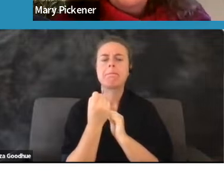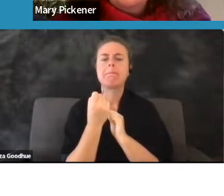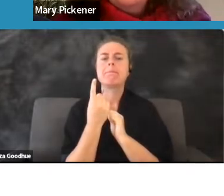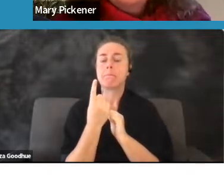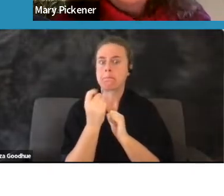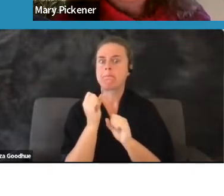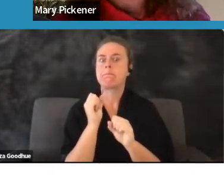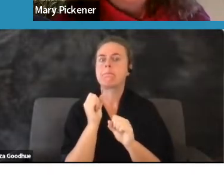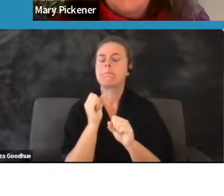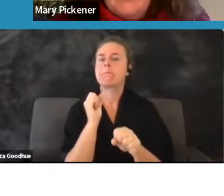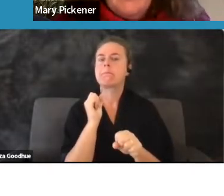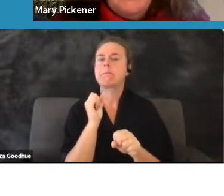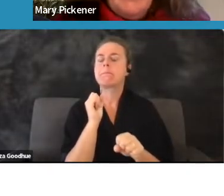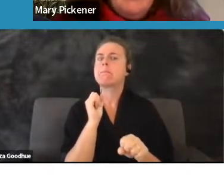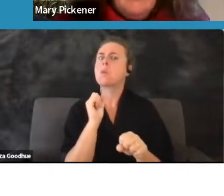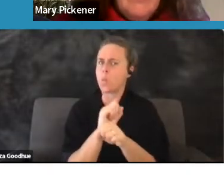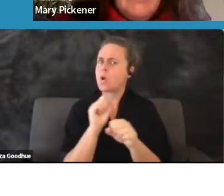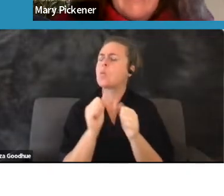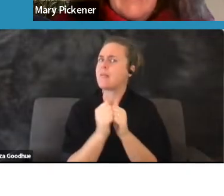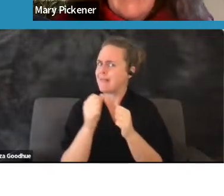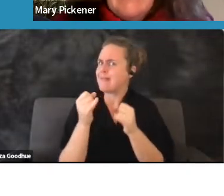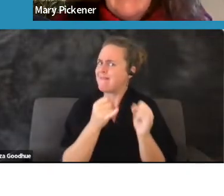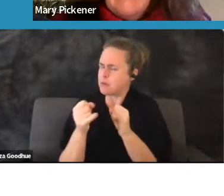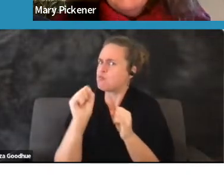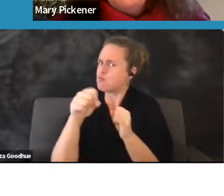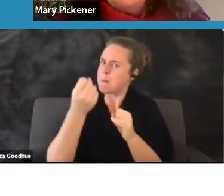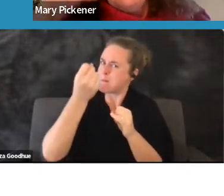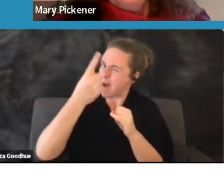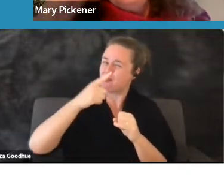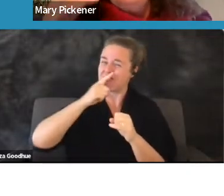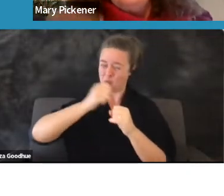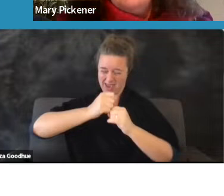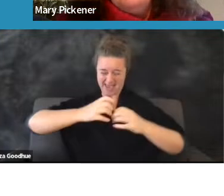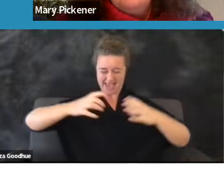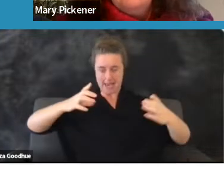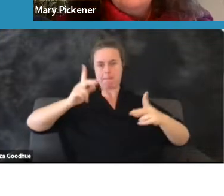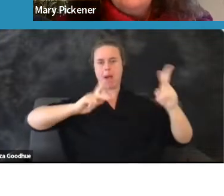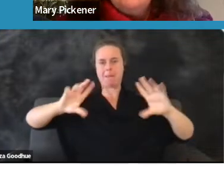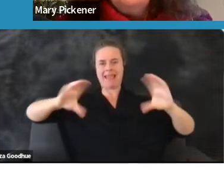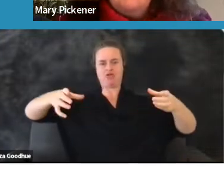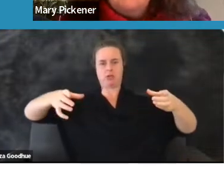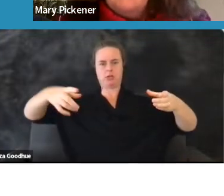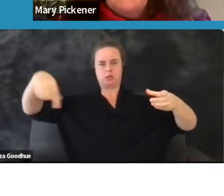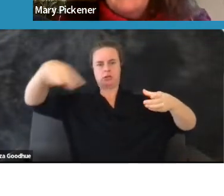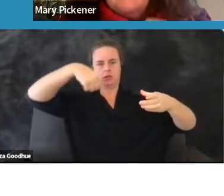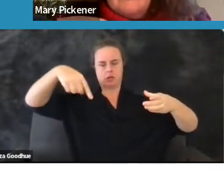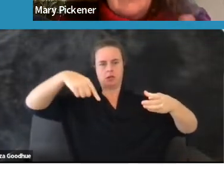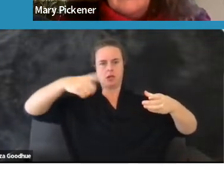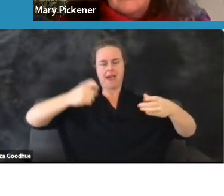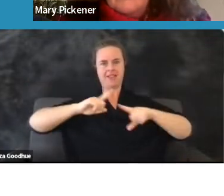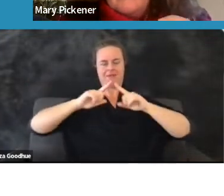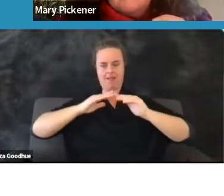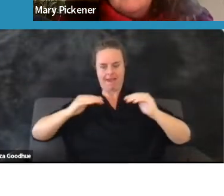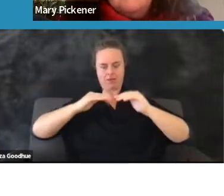about changing populations of people. And in thinking about that, we need to do that on a whole series of levels.